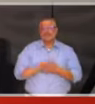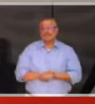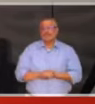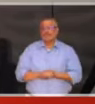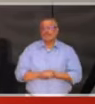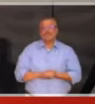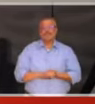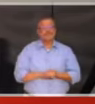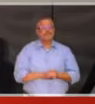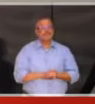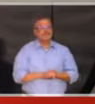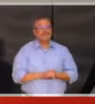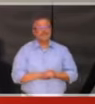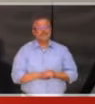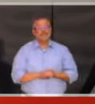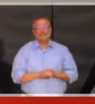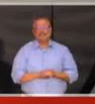this moment,